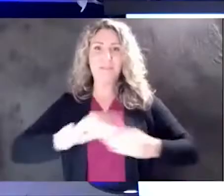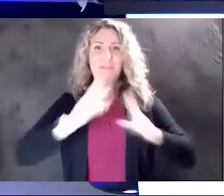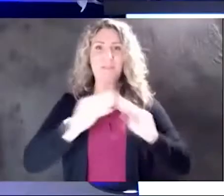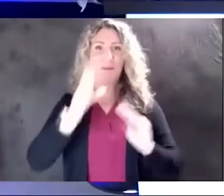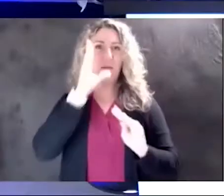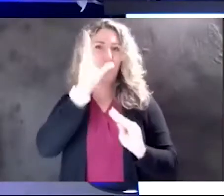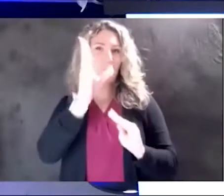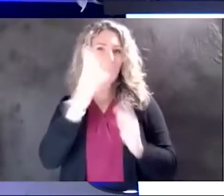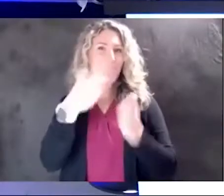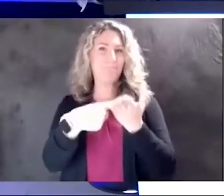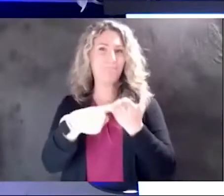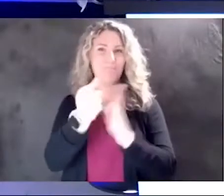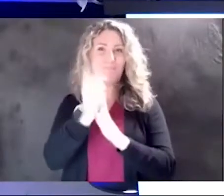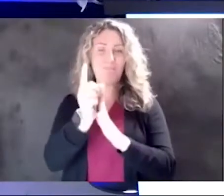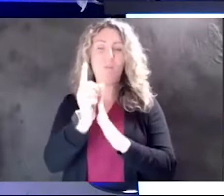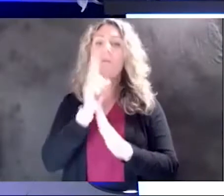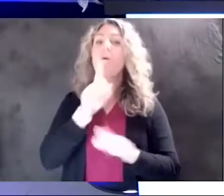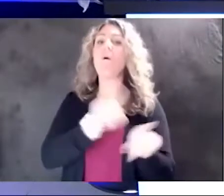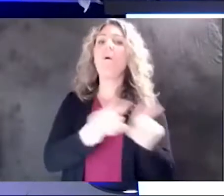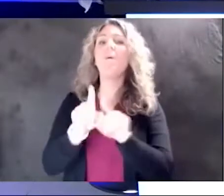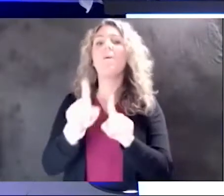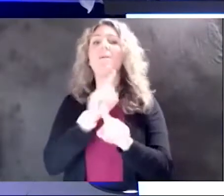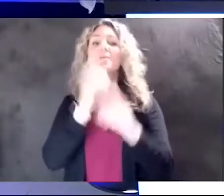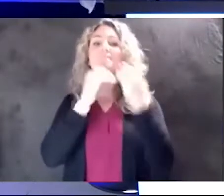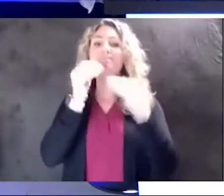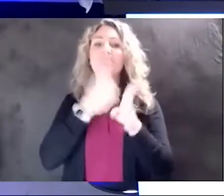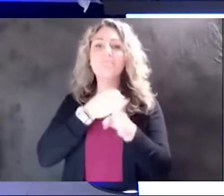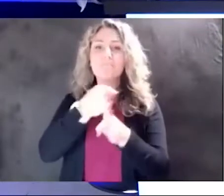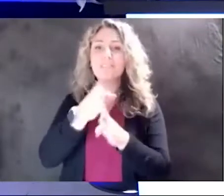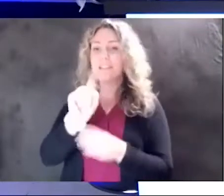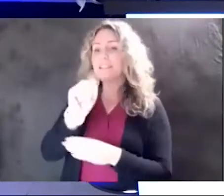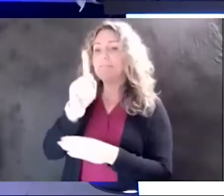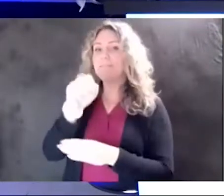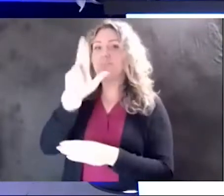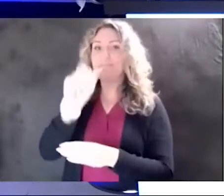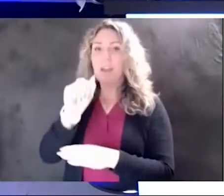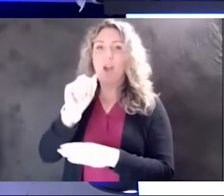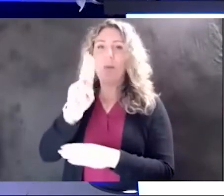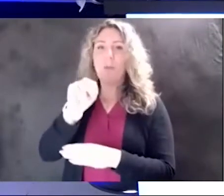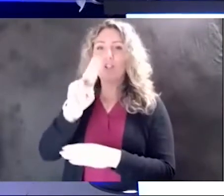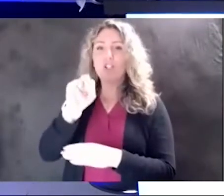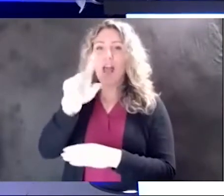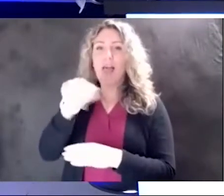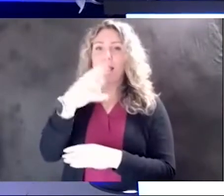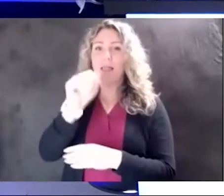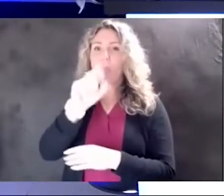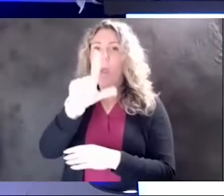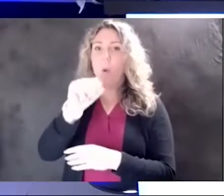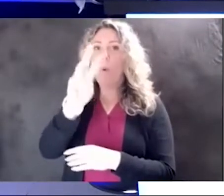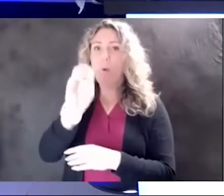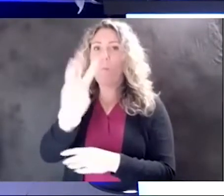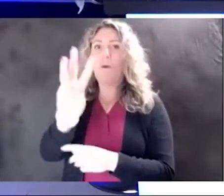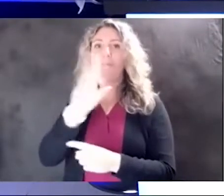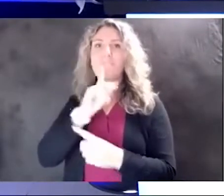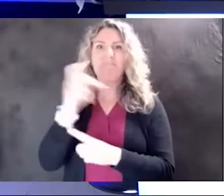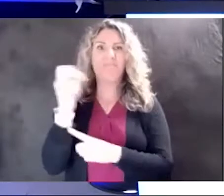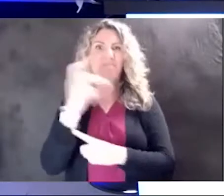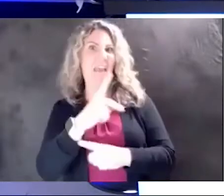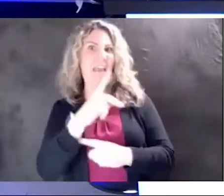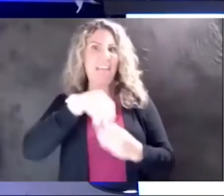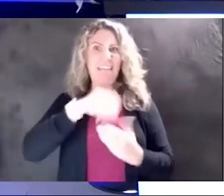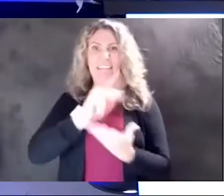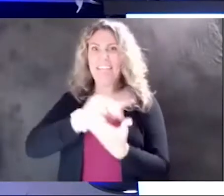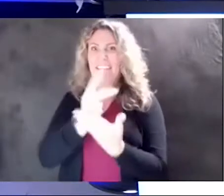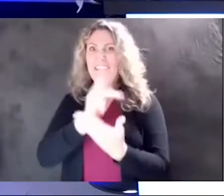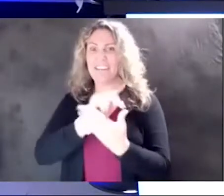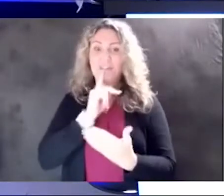moment. We also have dietitian Tara Marcello. She is going to get us back on track in the kitchen. Fingers crossed. I know, that's a lot on your